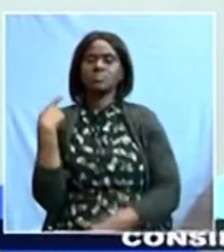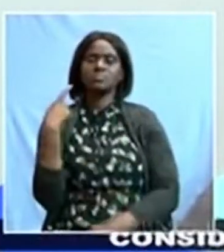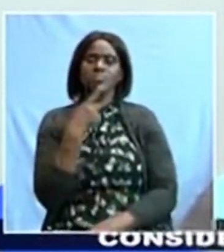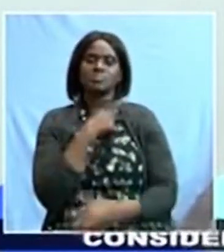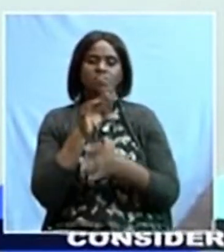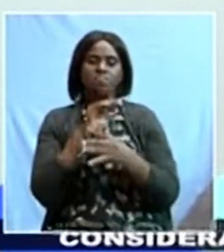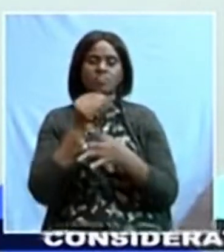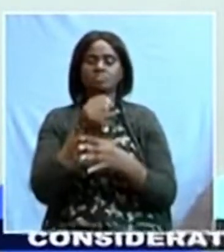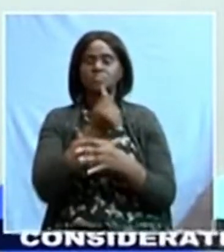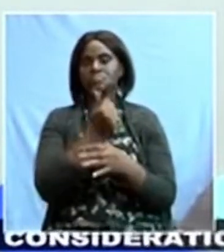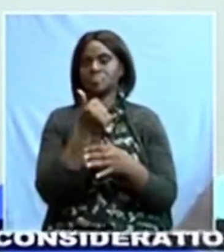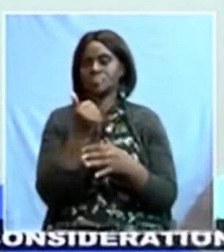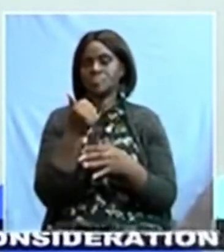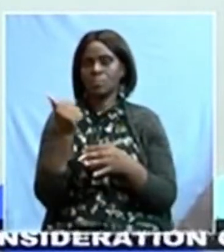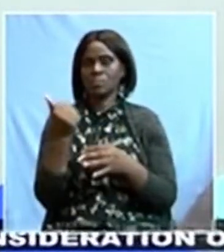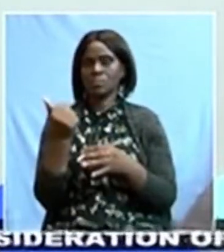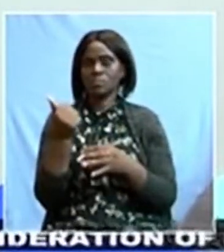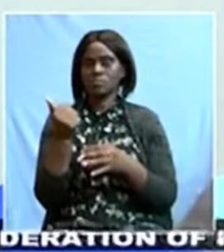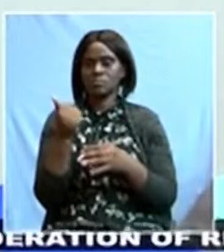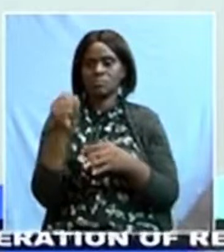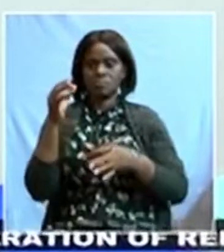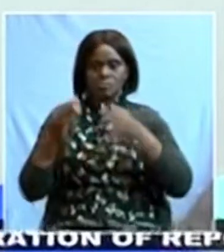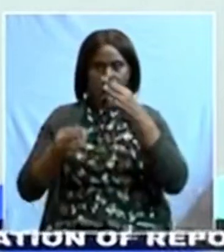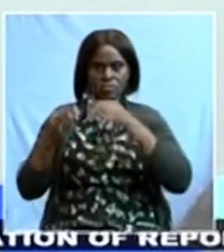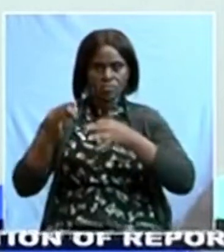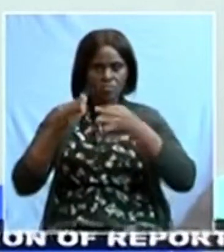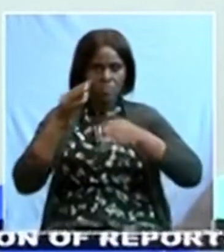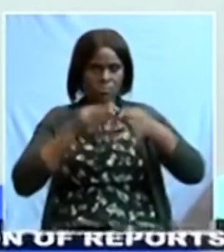or any courts of law.